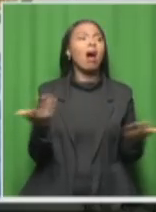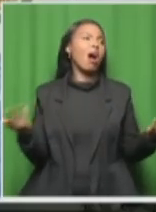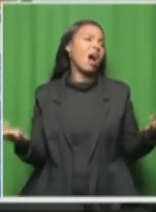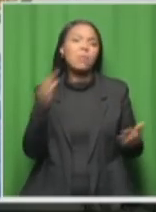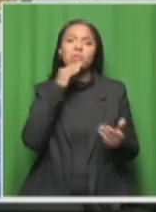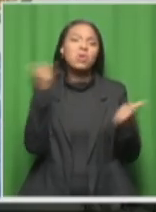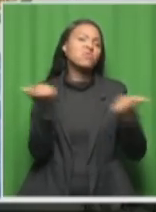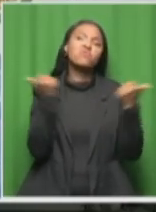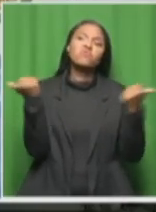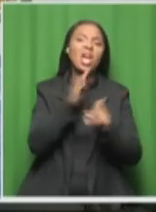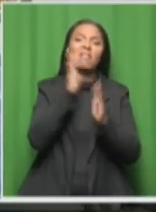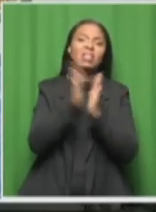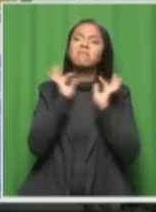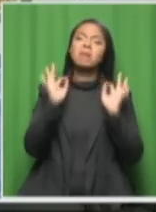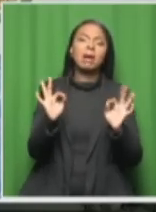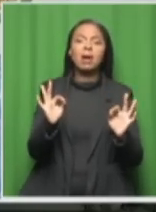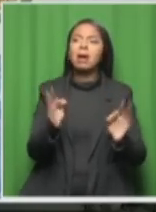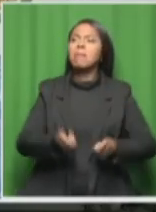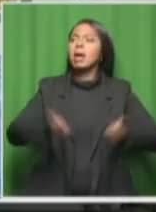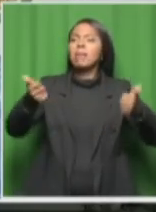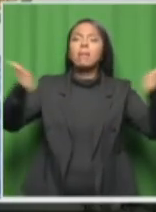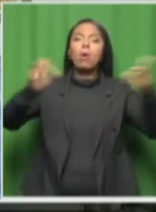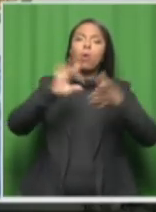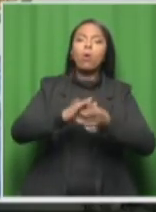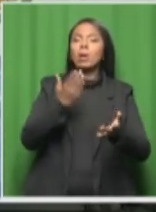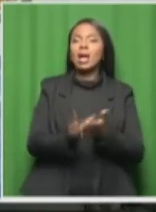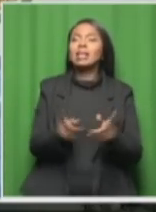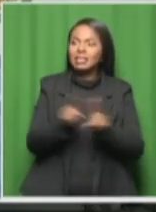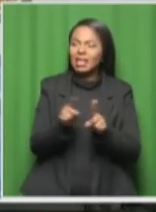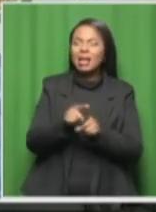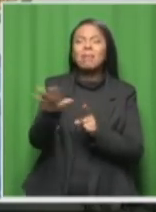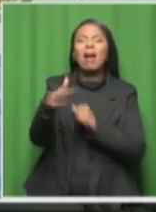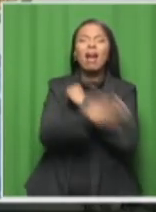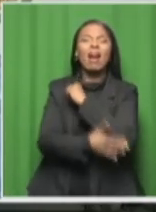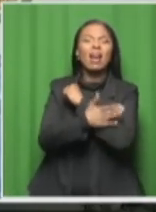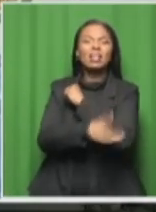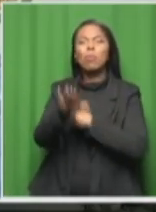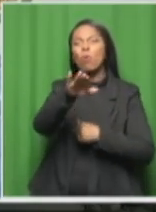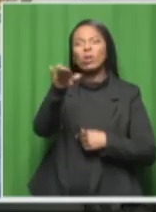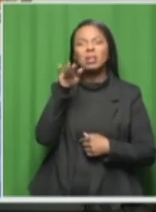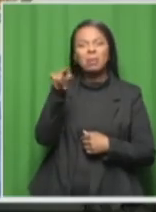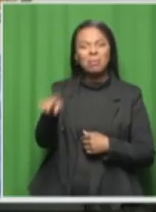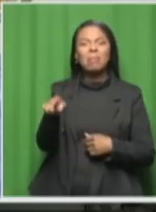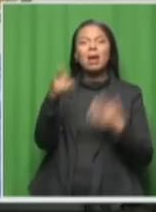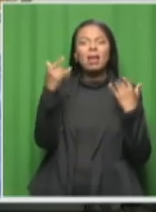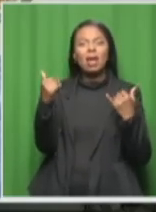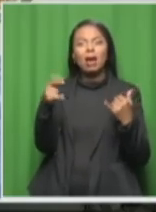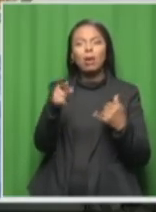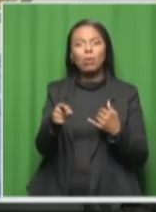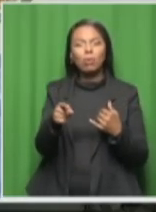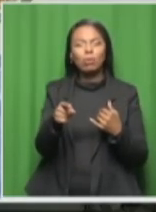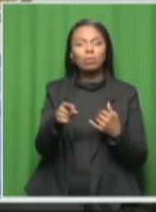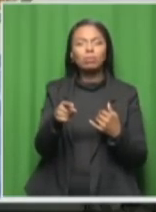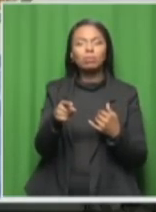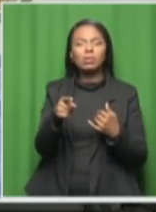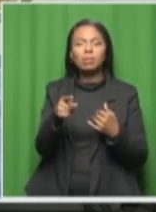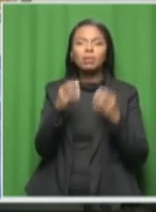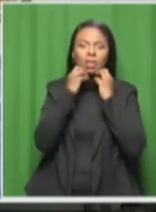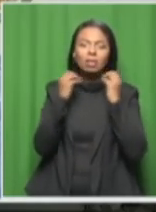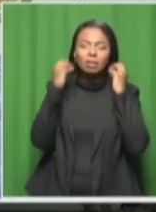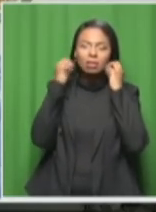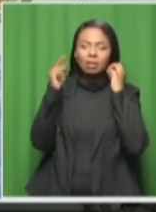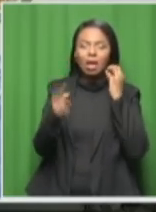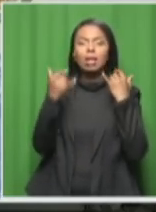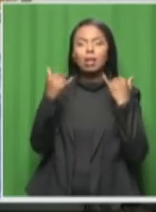can go back home. The same happened in Mozambique between the war of, between Frelimo and Renamo. When it came to an